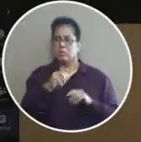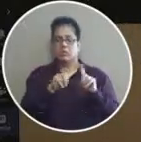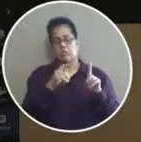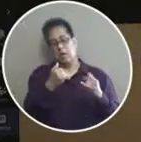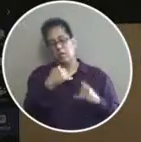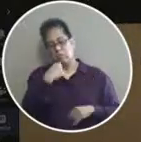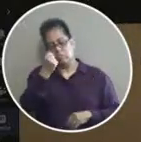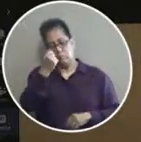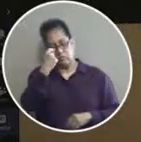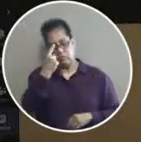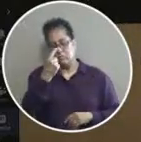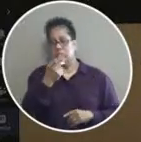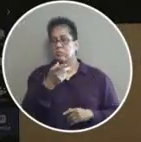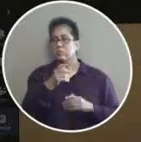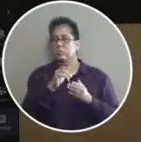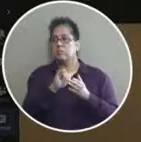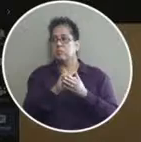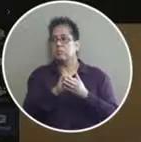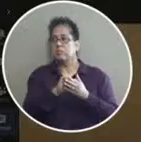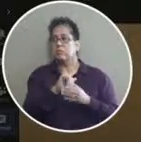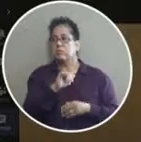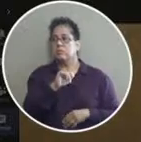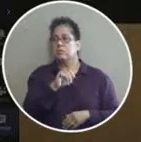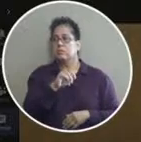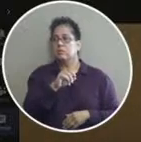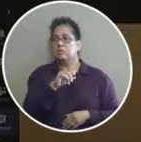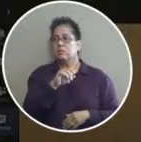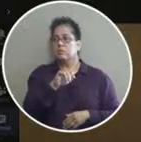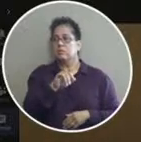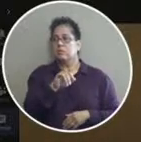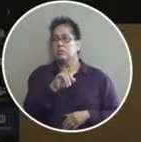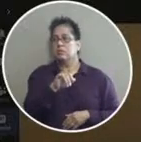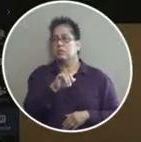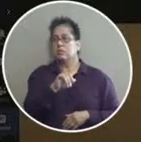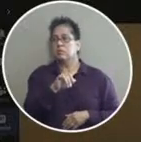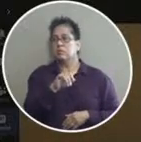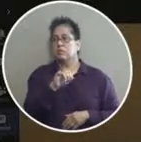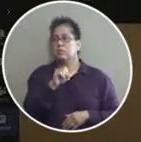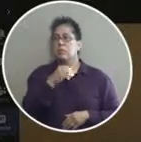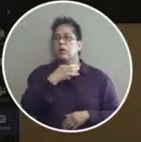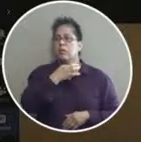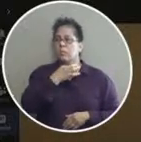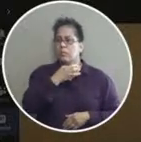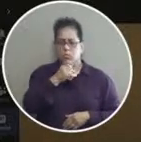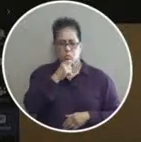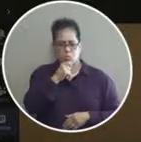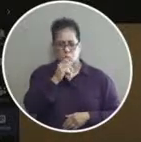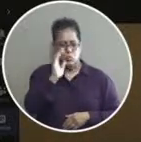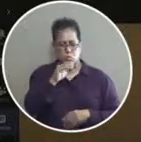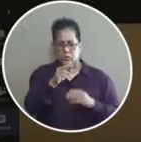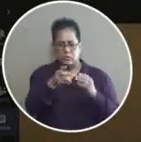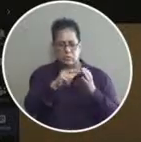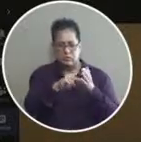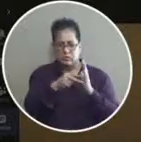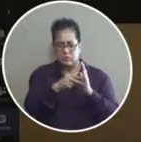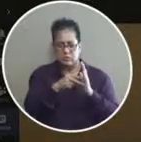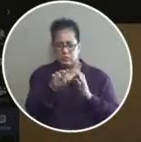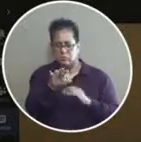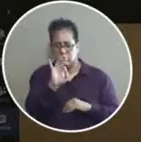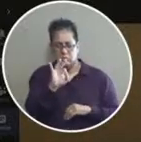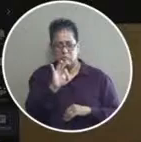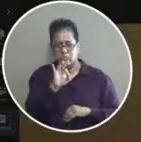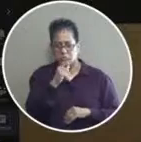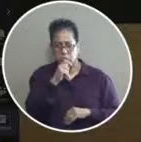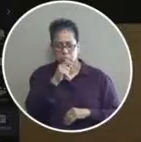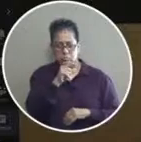now that that's not within our wheelbarrow. So I'm curious, Mayor, who do you intend on appointing onto this